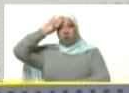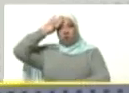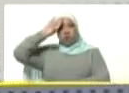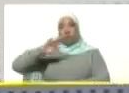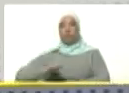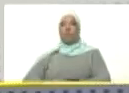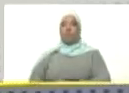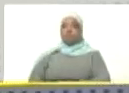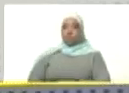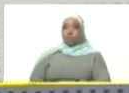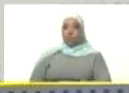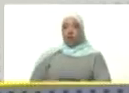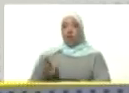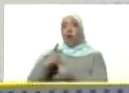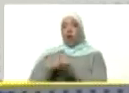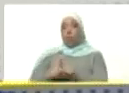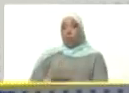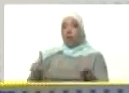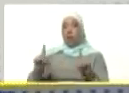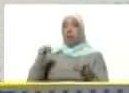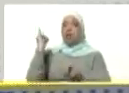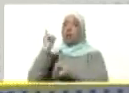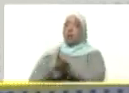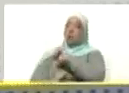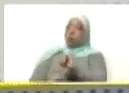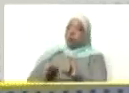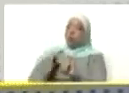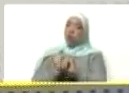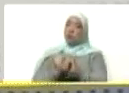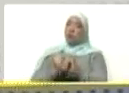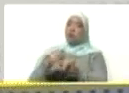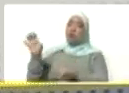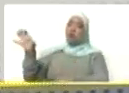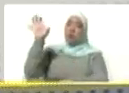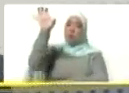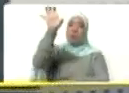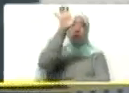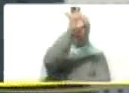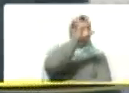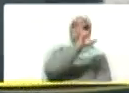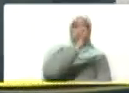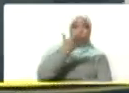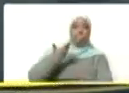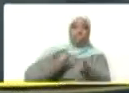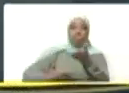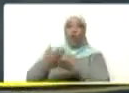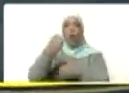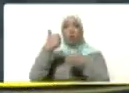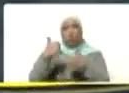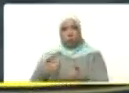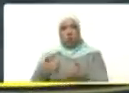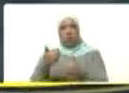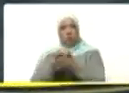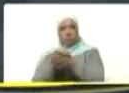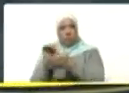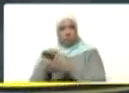noted for its selfless internationalism. Cuba es conocida por su internacionalismo generoso. Which